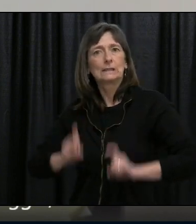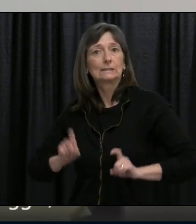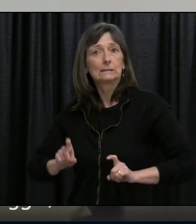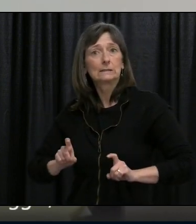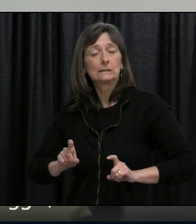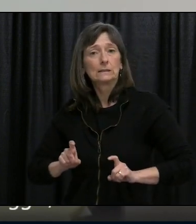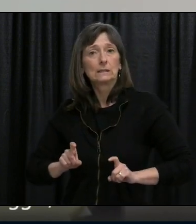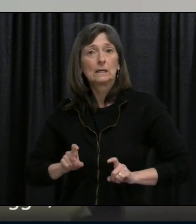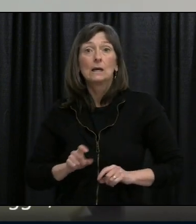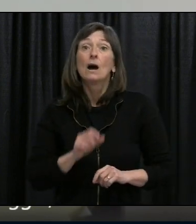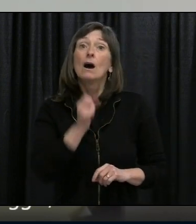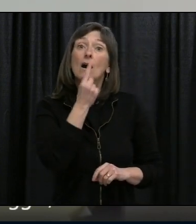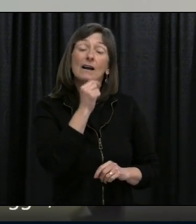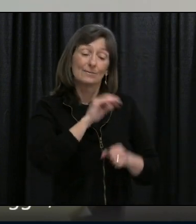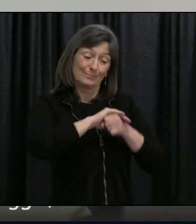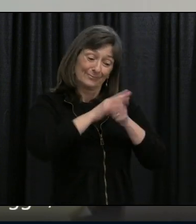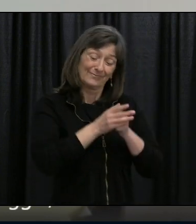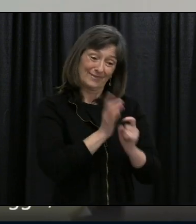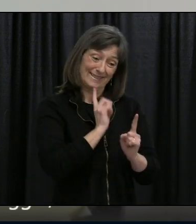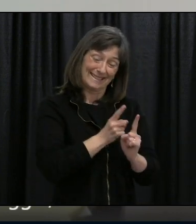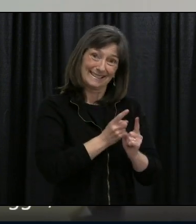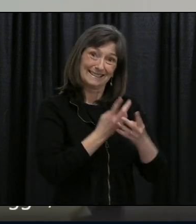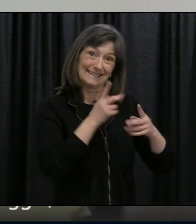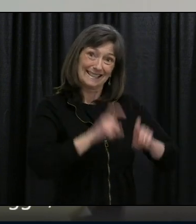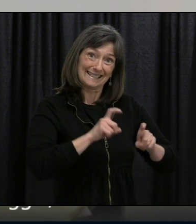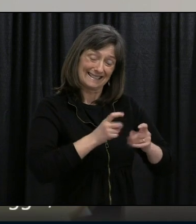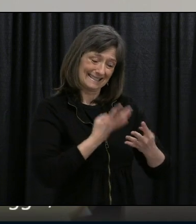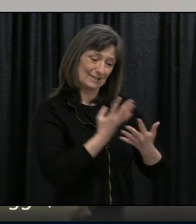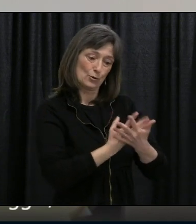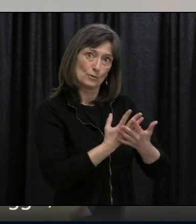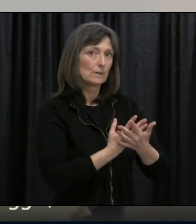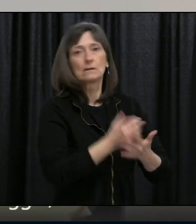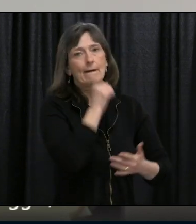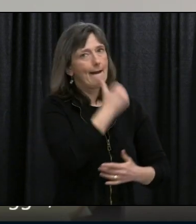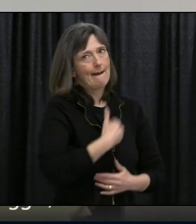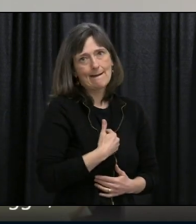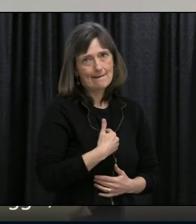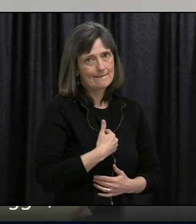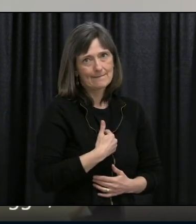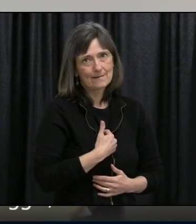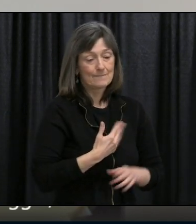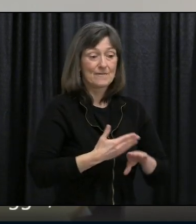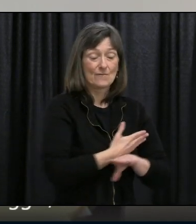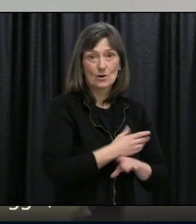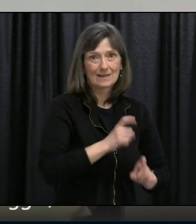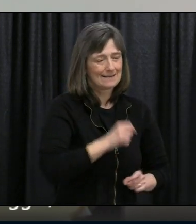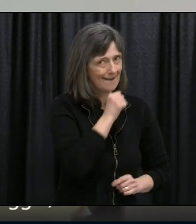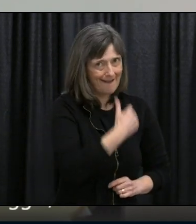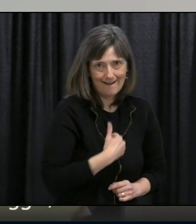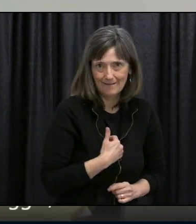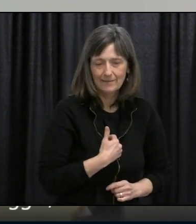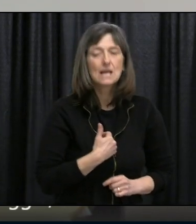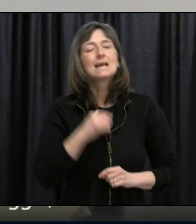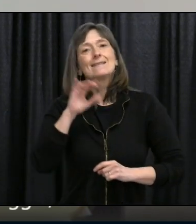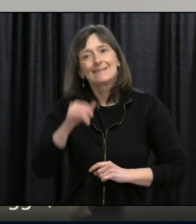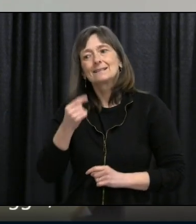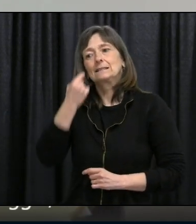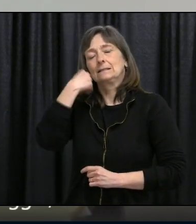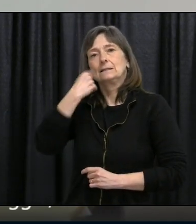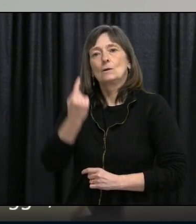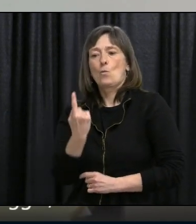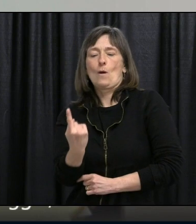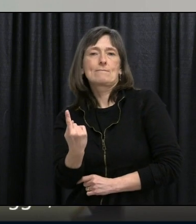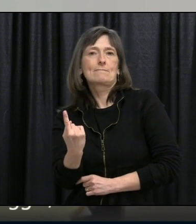screening test for COVID-19. This is one of the three areas of control that we have now.